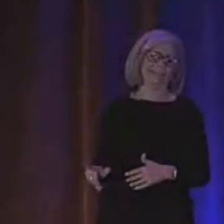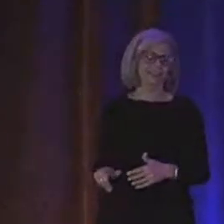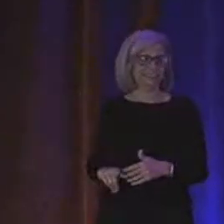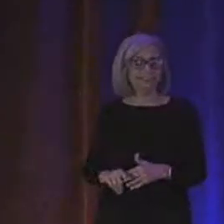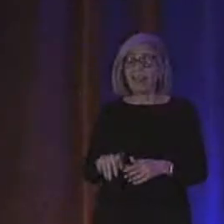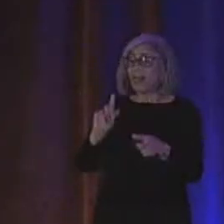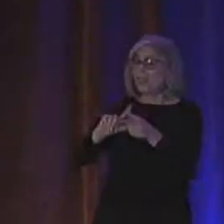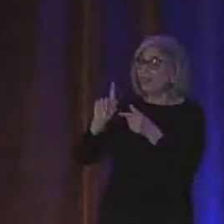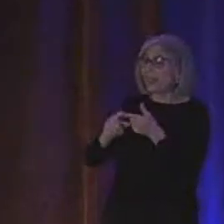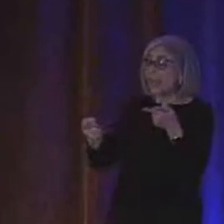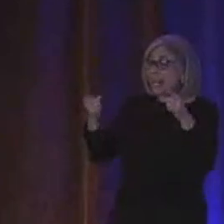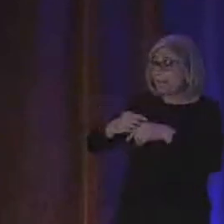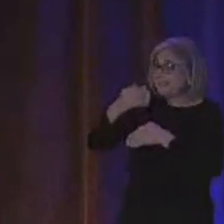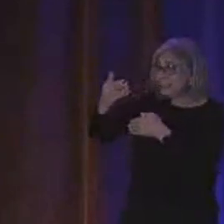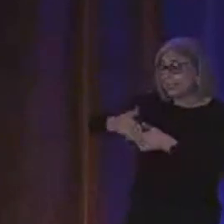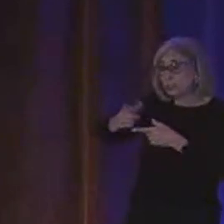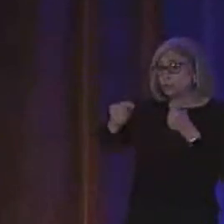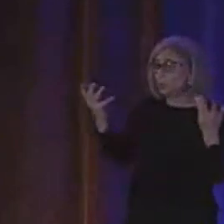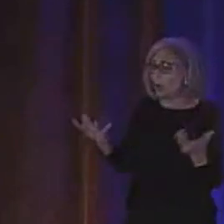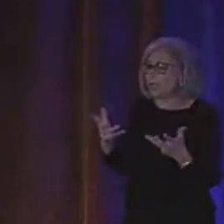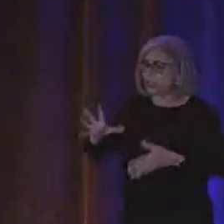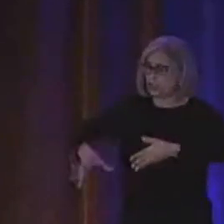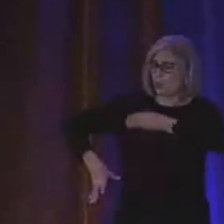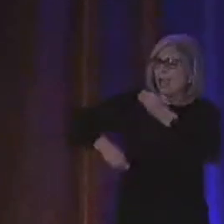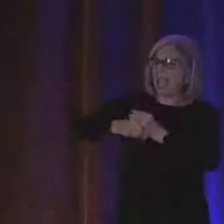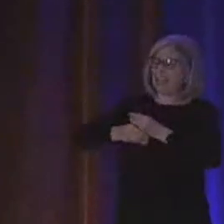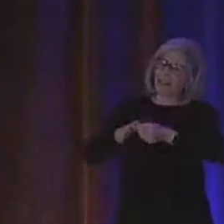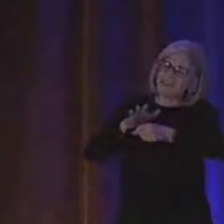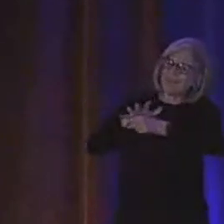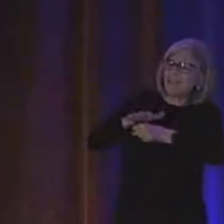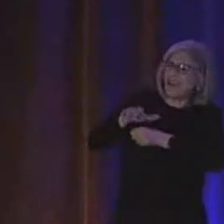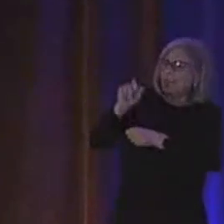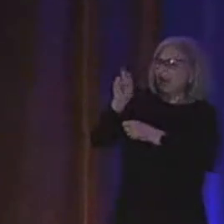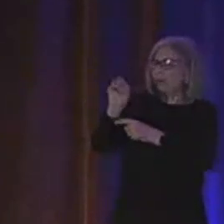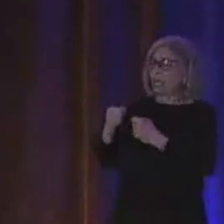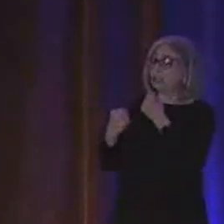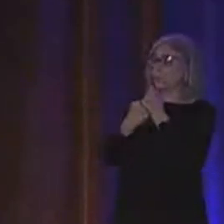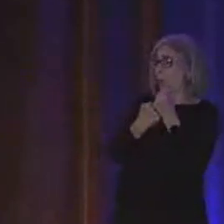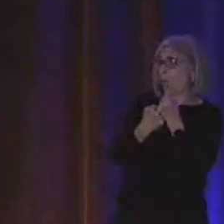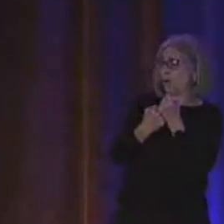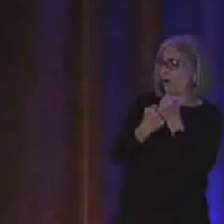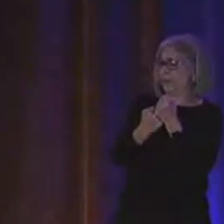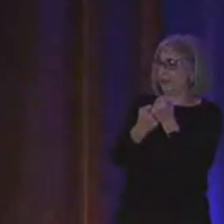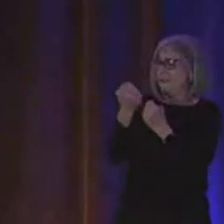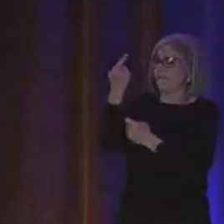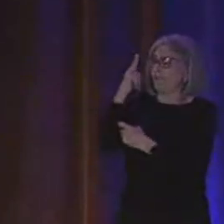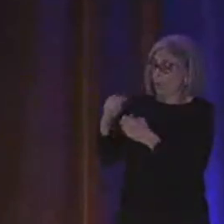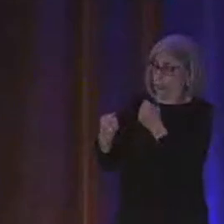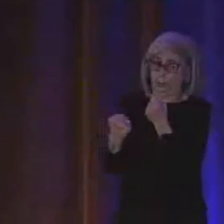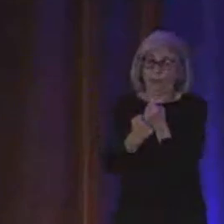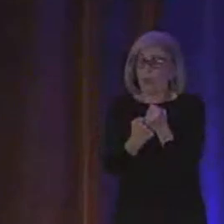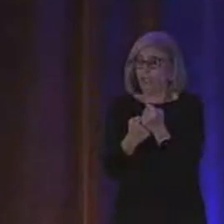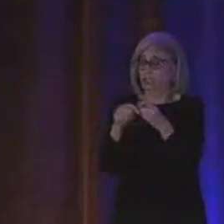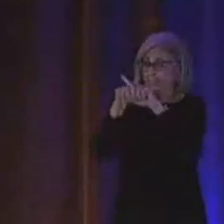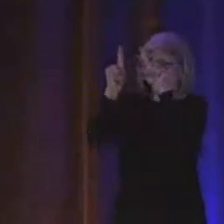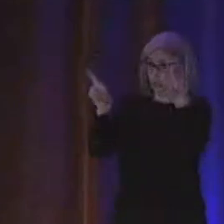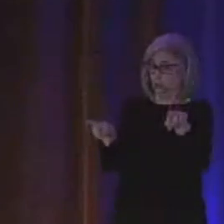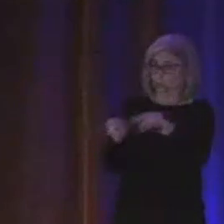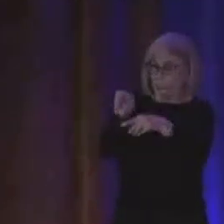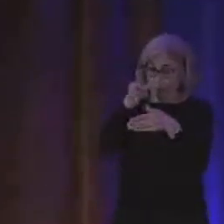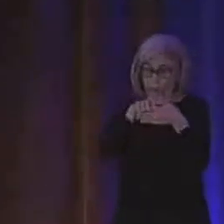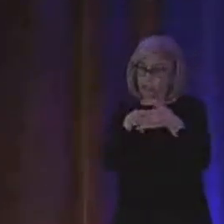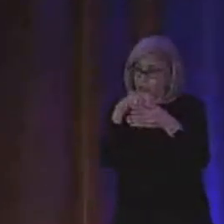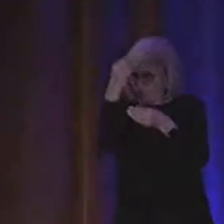And then what you do is you add just enough ARIA support to support screen readers and let them